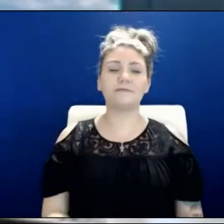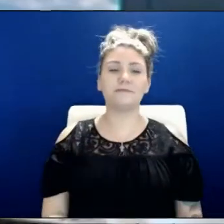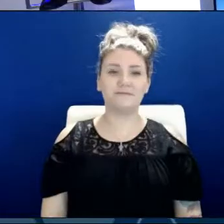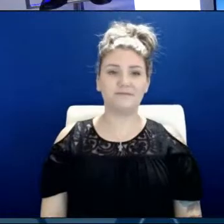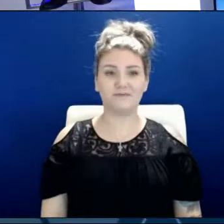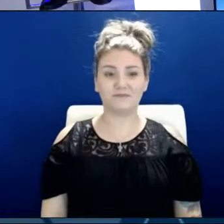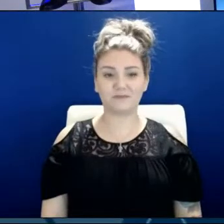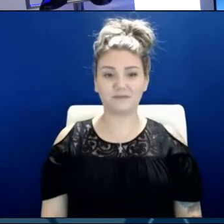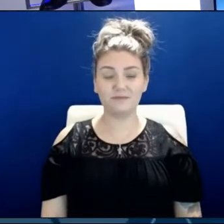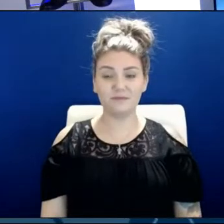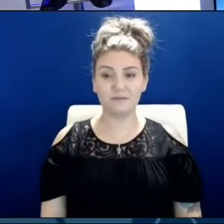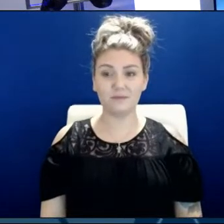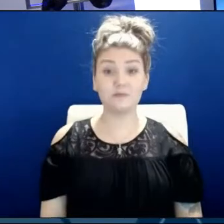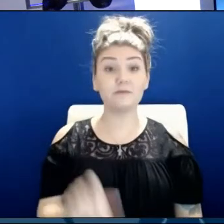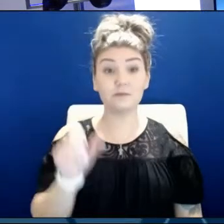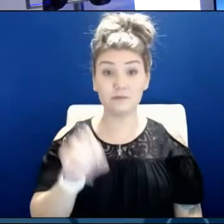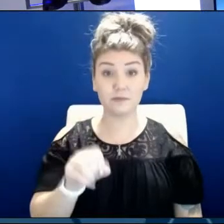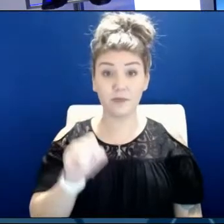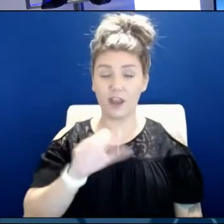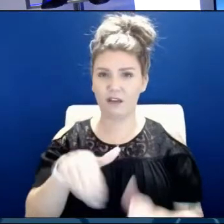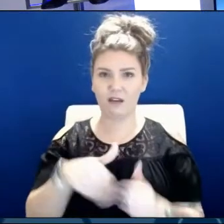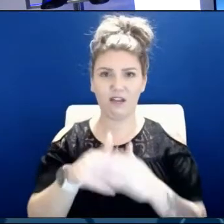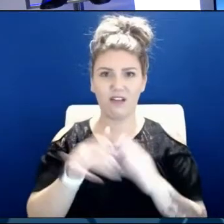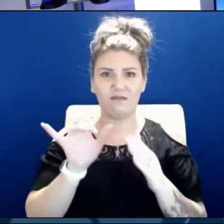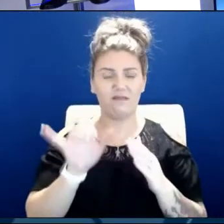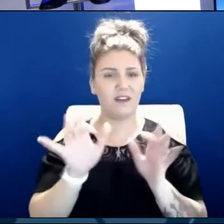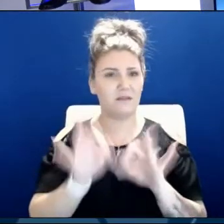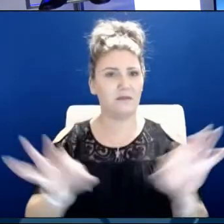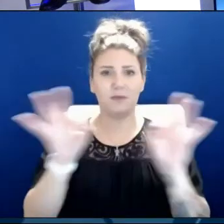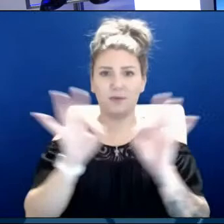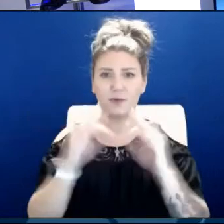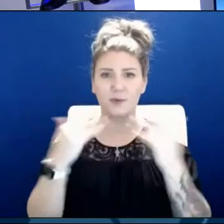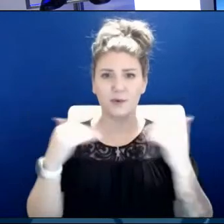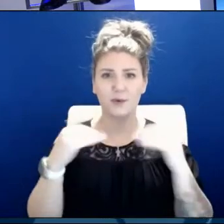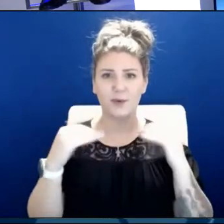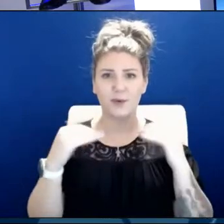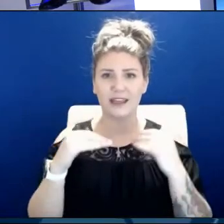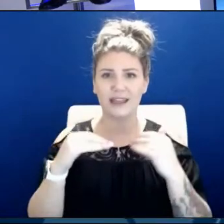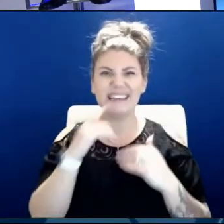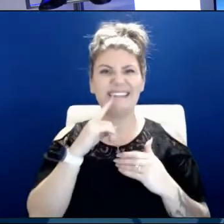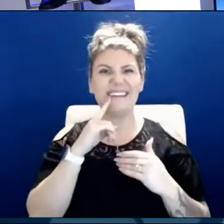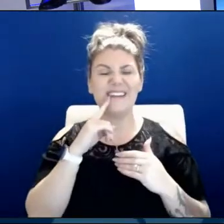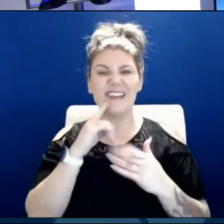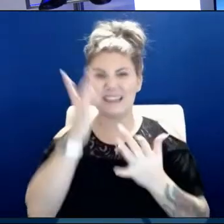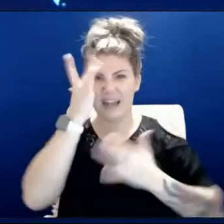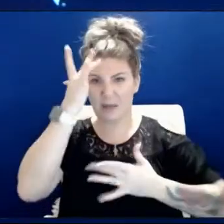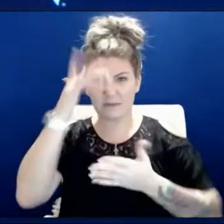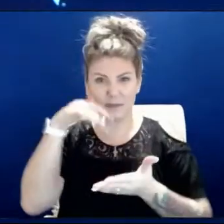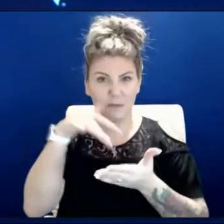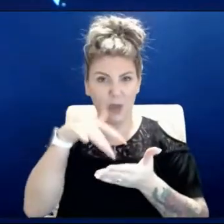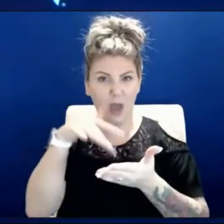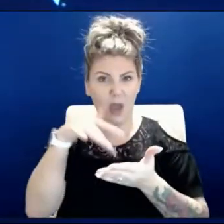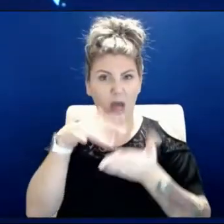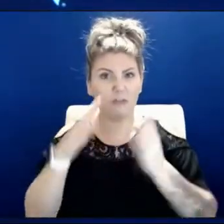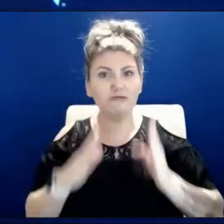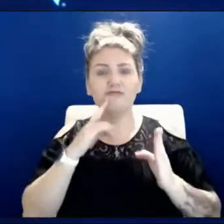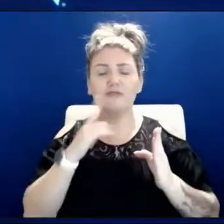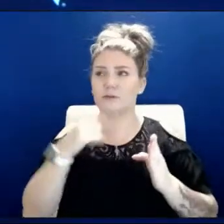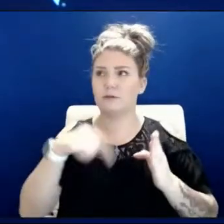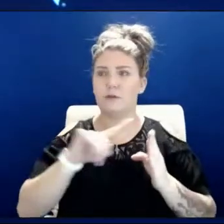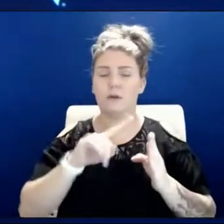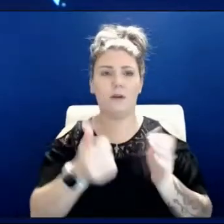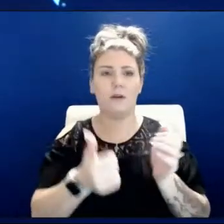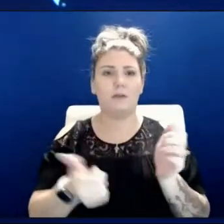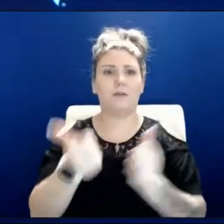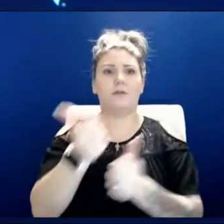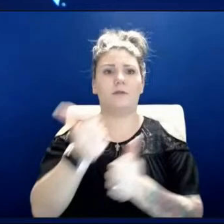Yeah, all of this is incredible because we study, and there are epidemiologists, people who spend their entire lives constructing these trials to make sure they're done right, to